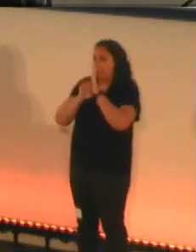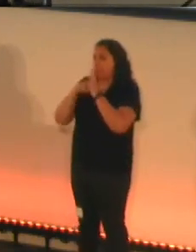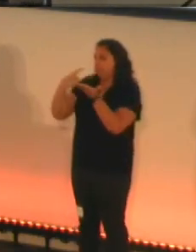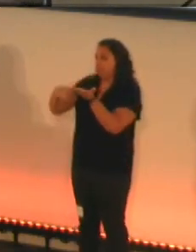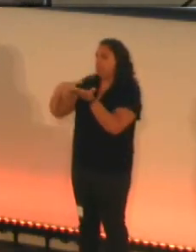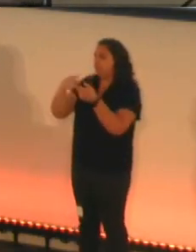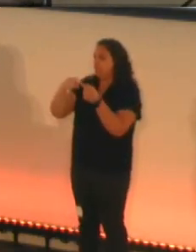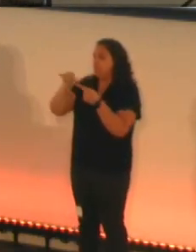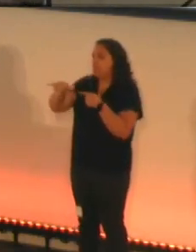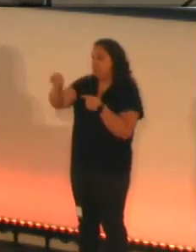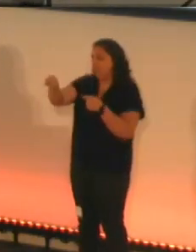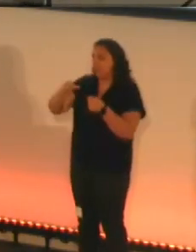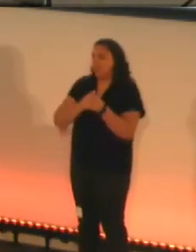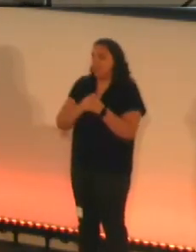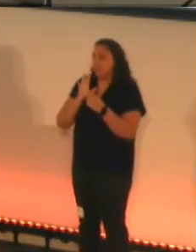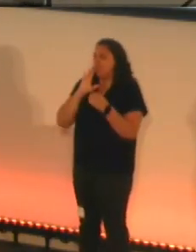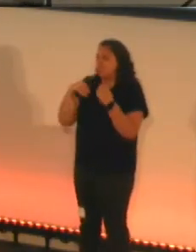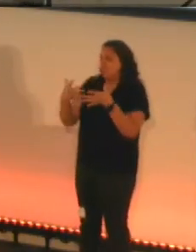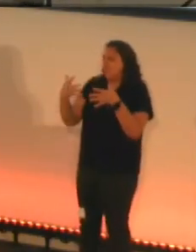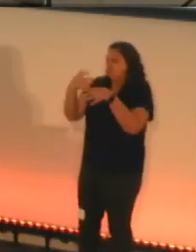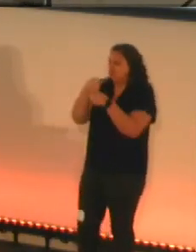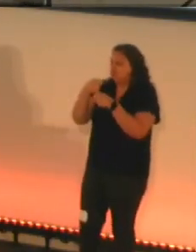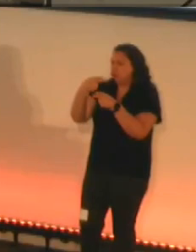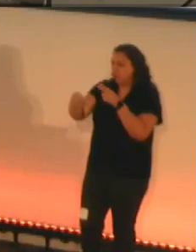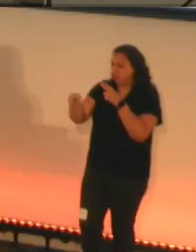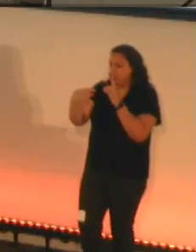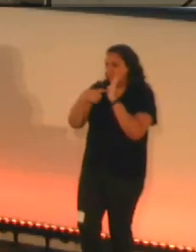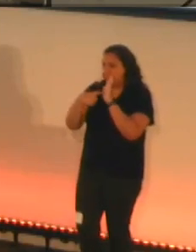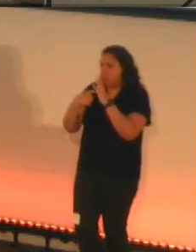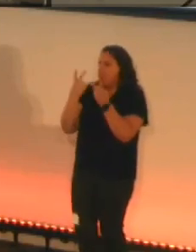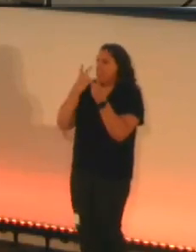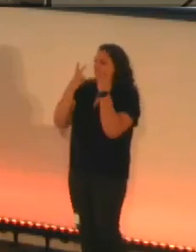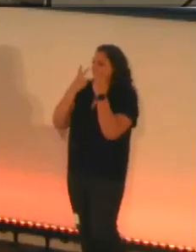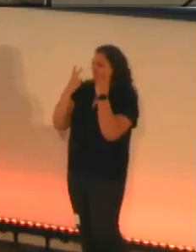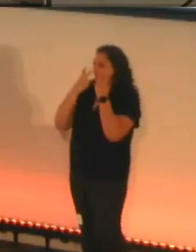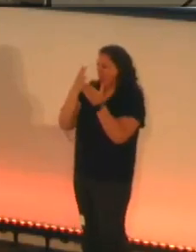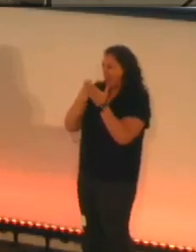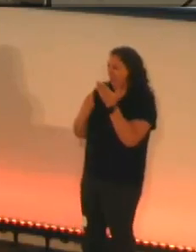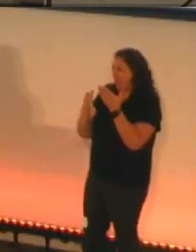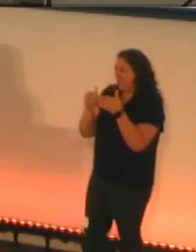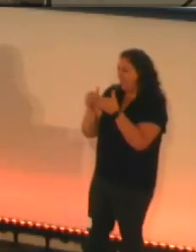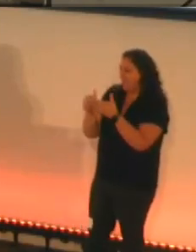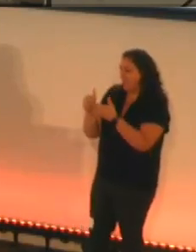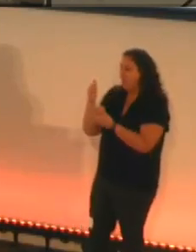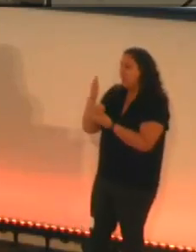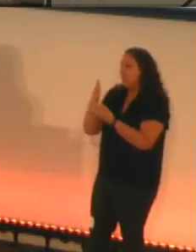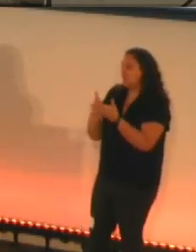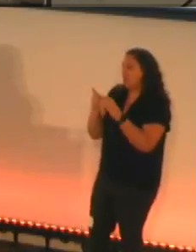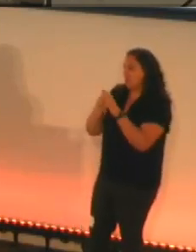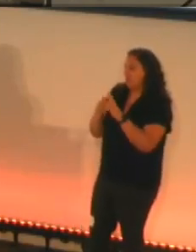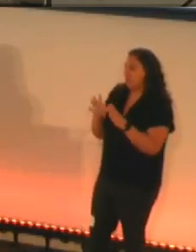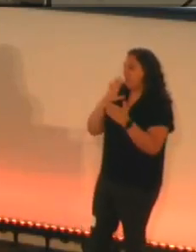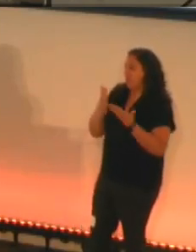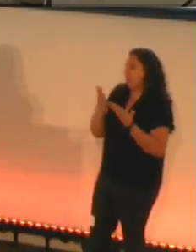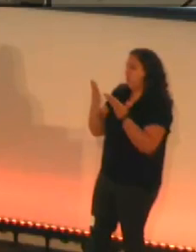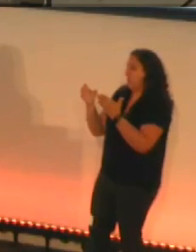this. Just to give like a short example of the visibility aspect of the guide, participants brought up a couple of different ethical angles